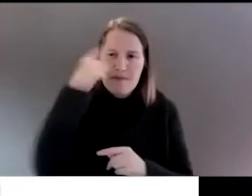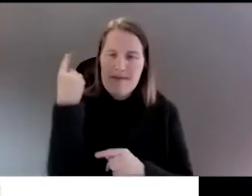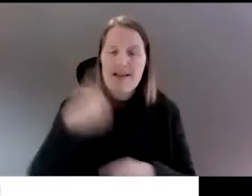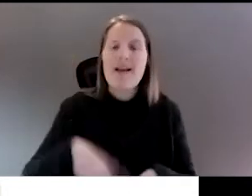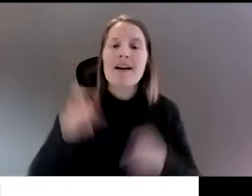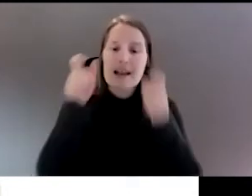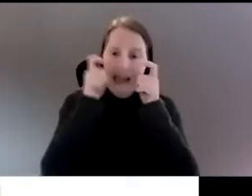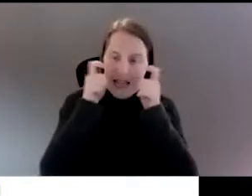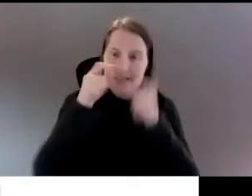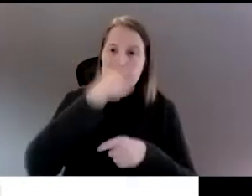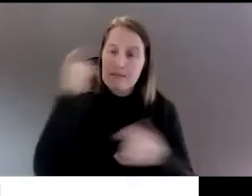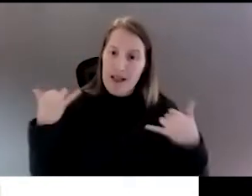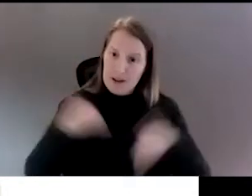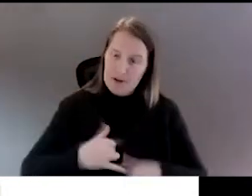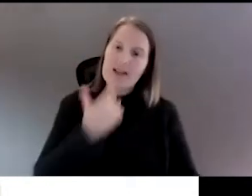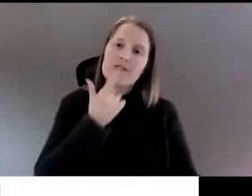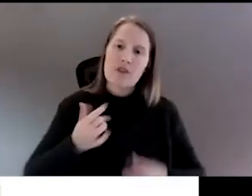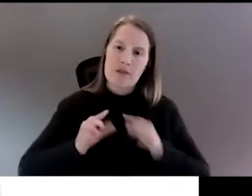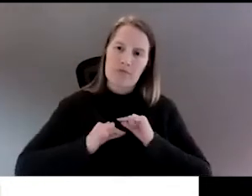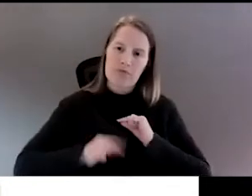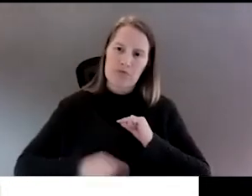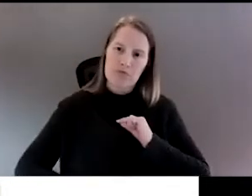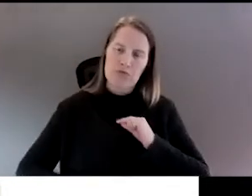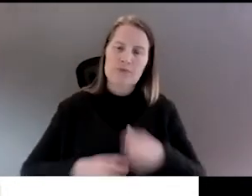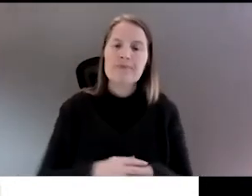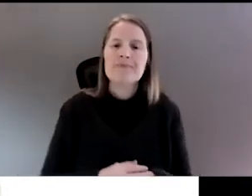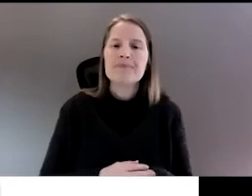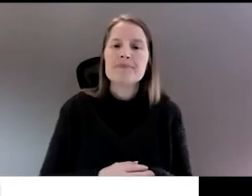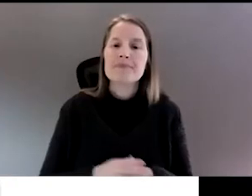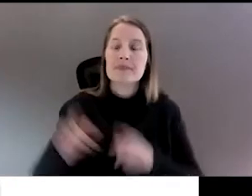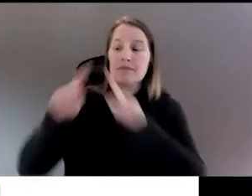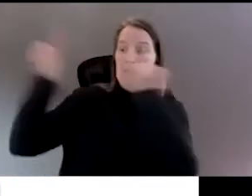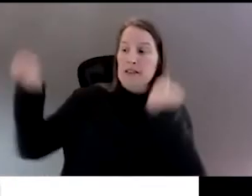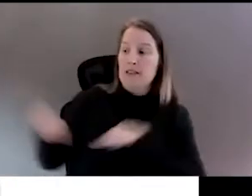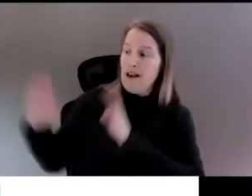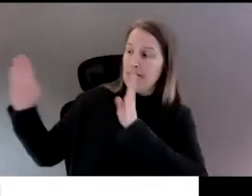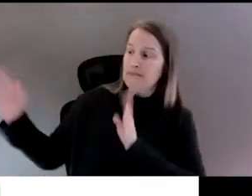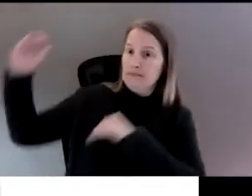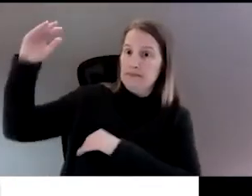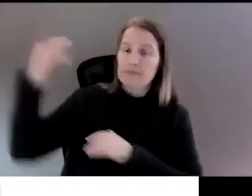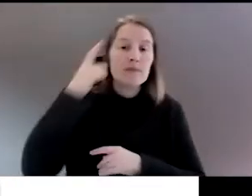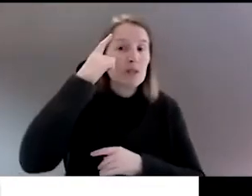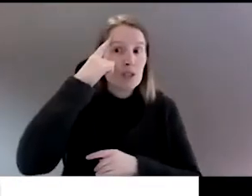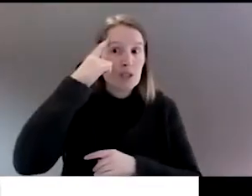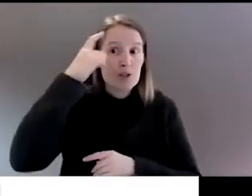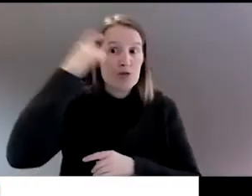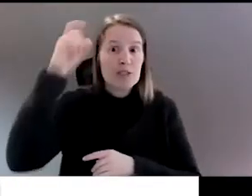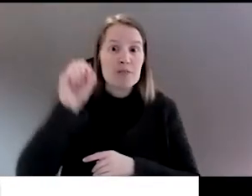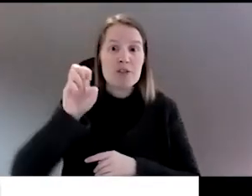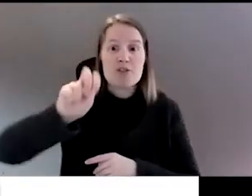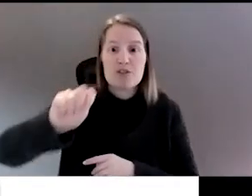red button-down shirt. He is standing next to a sign that reads, Dreamer's Son, Bienvenidos